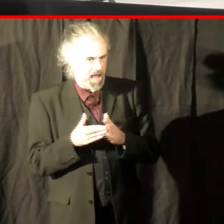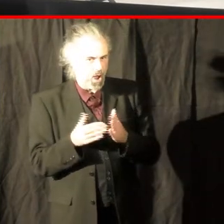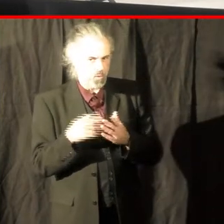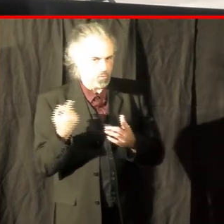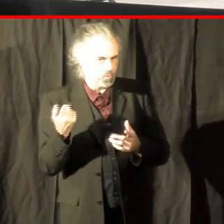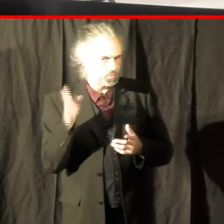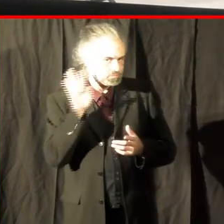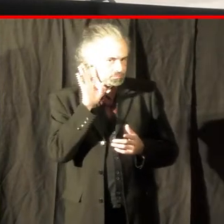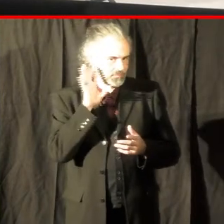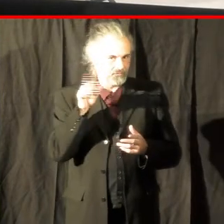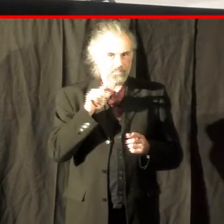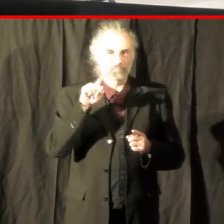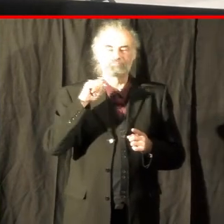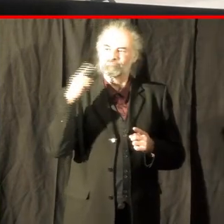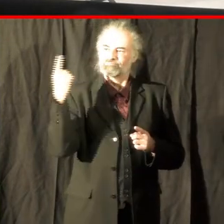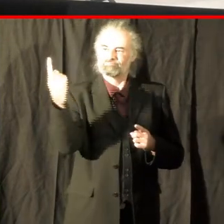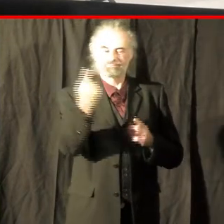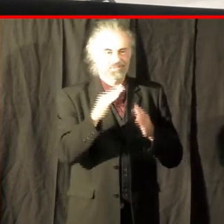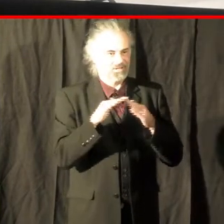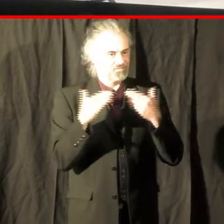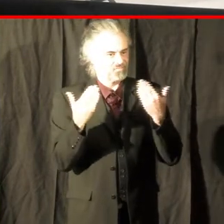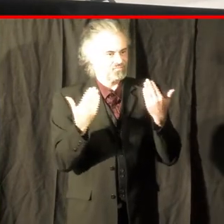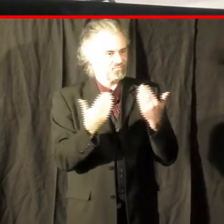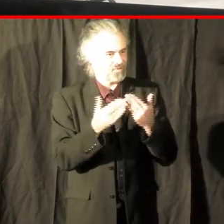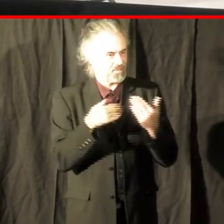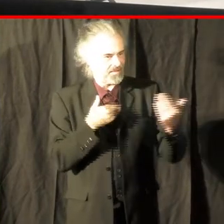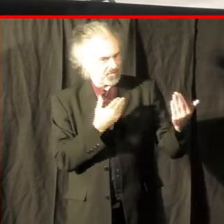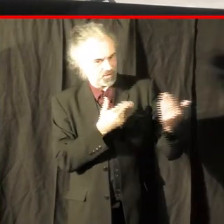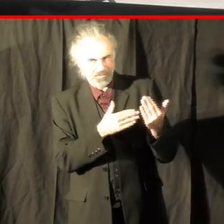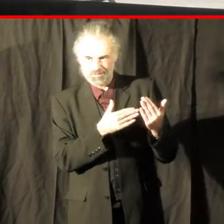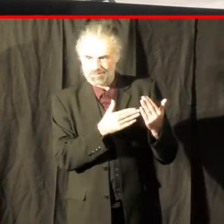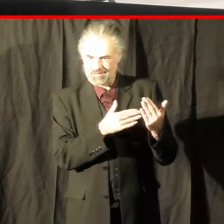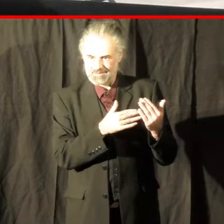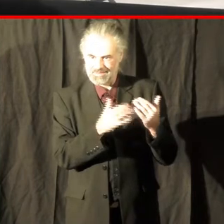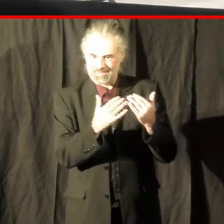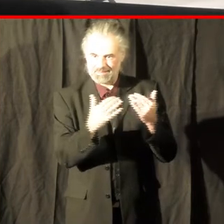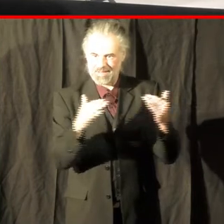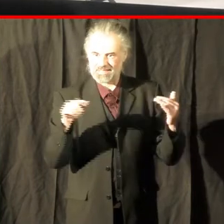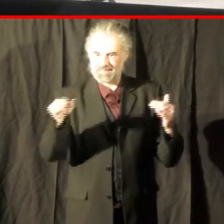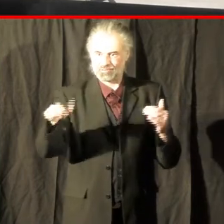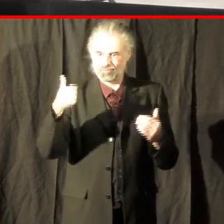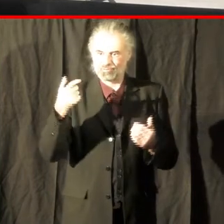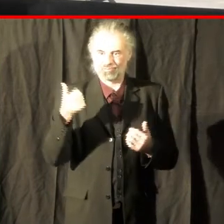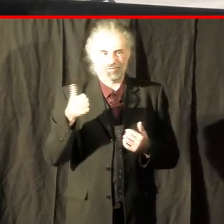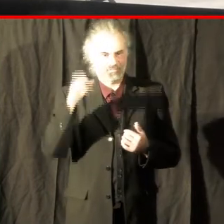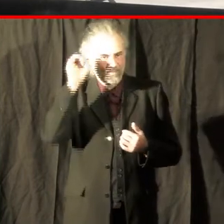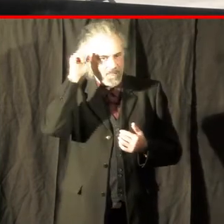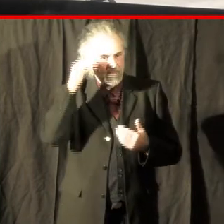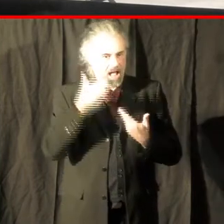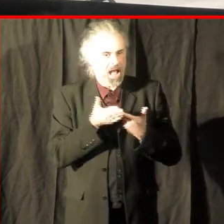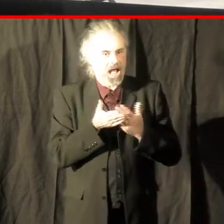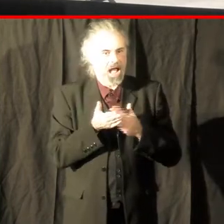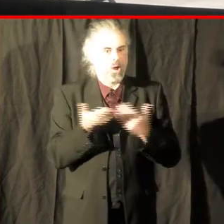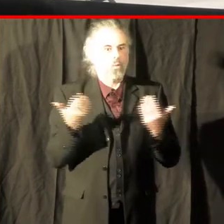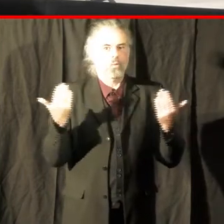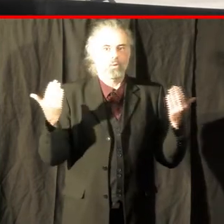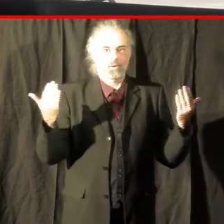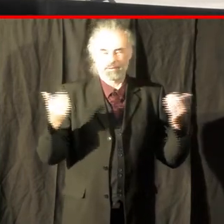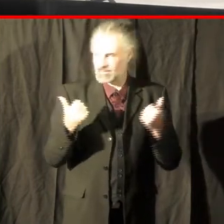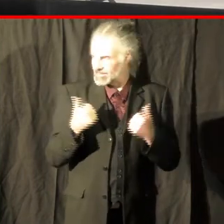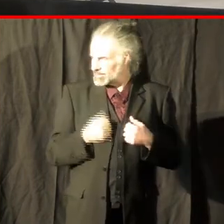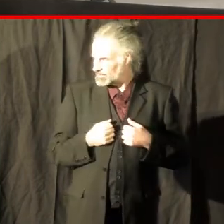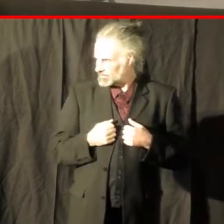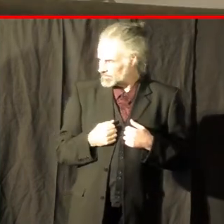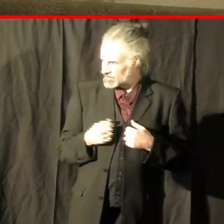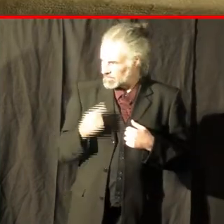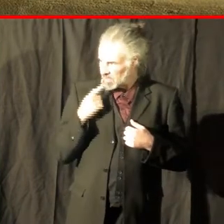and I think even though this is quite an intimate space here in the Shine Dome, it's good for us to remember just how well connected this event is. So, well, Paul, what have you got?